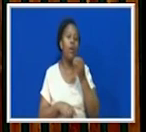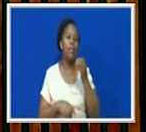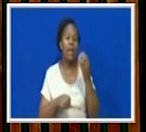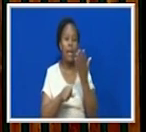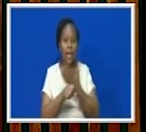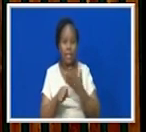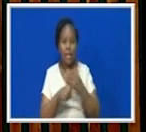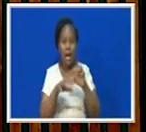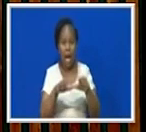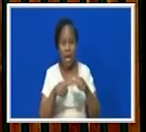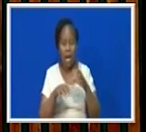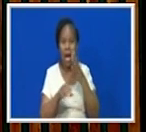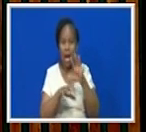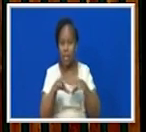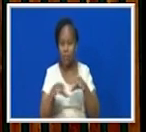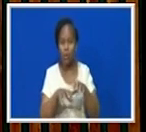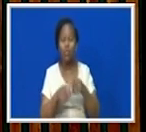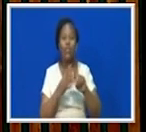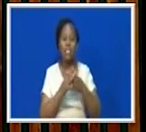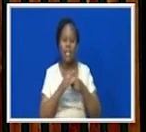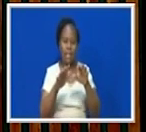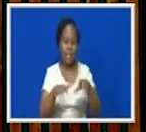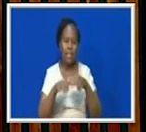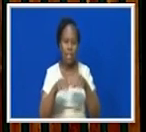start agriculture as source of